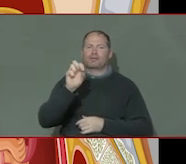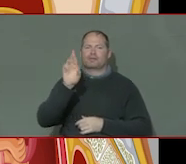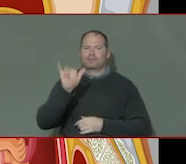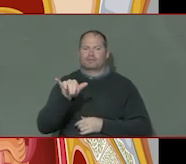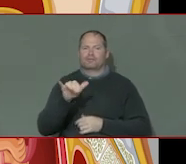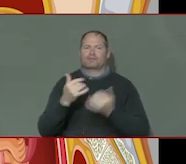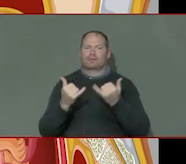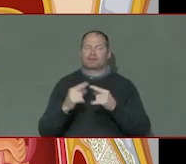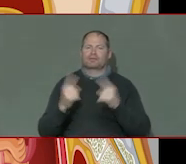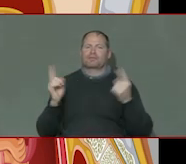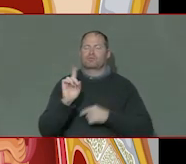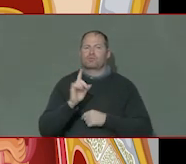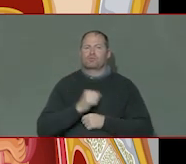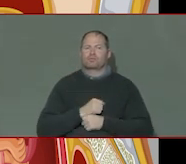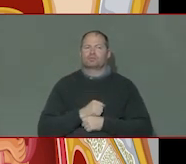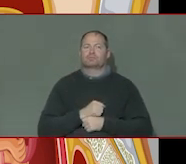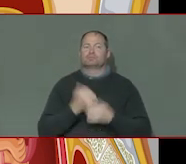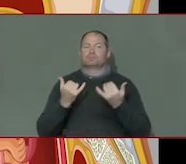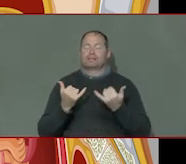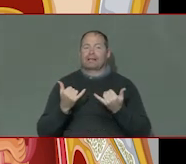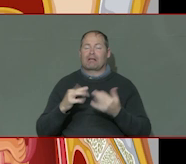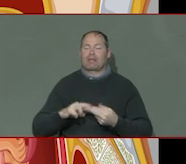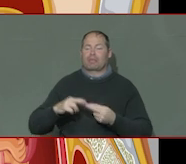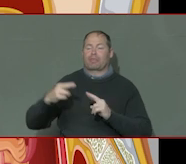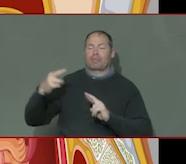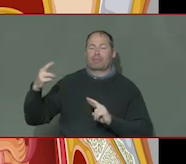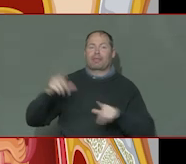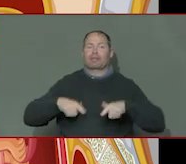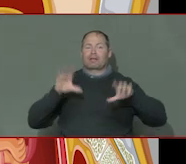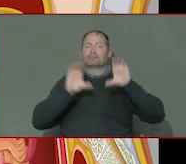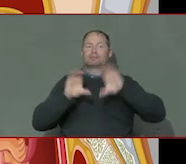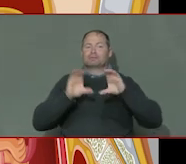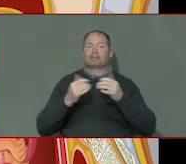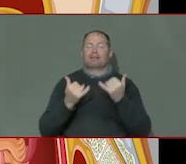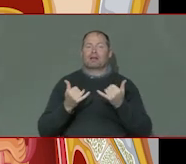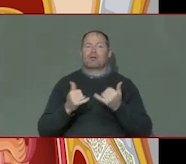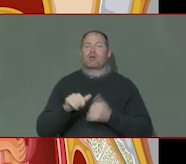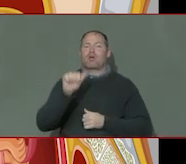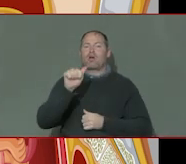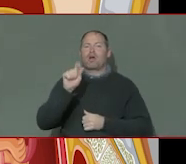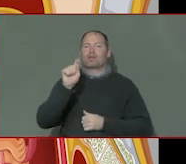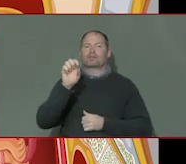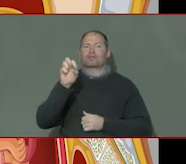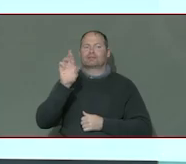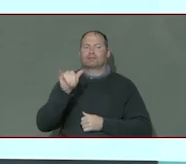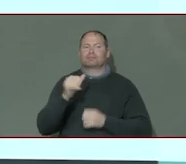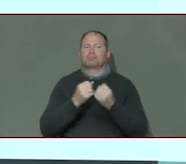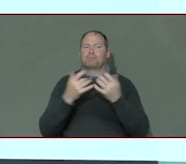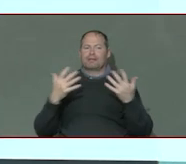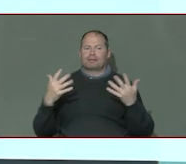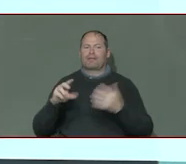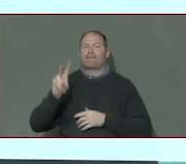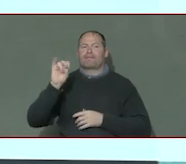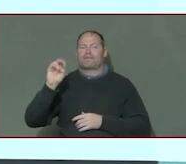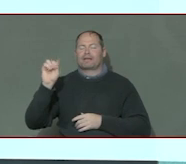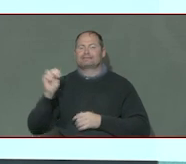cord or umbilical artery, because in life science they will say we have many arteries and we have many veins. So they want